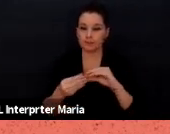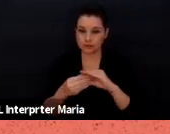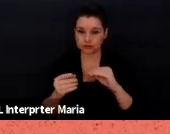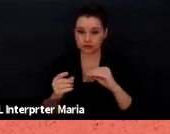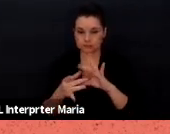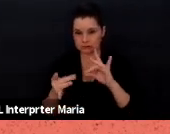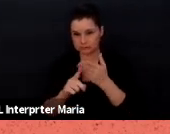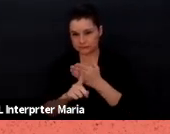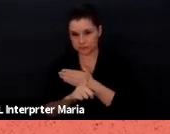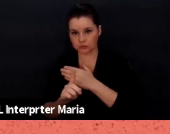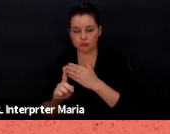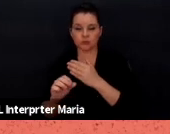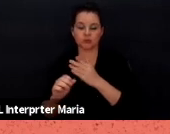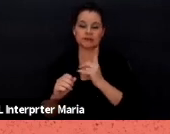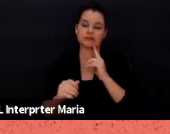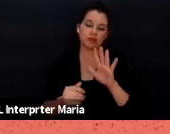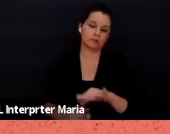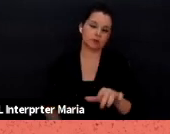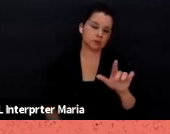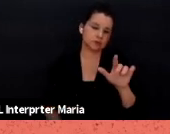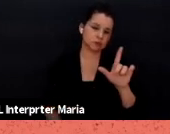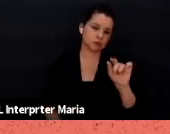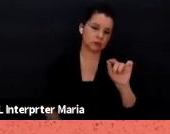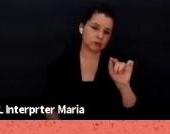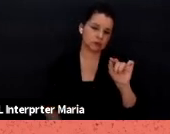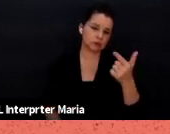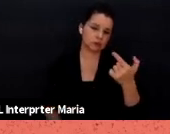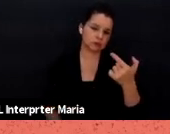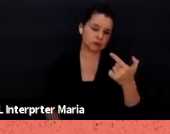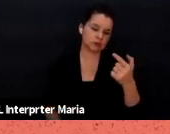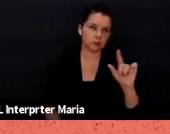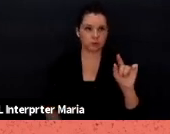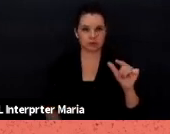are 20 or 21